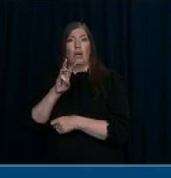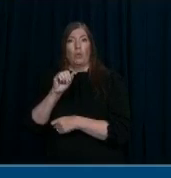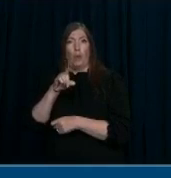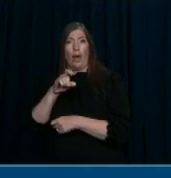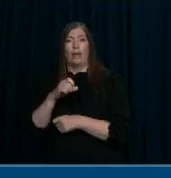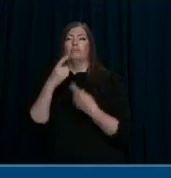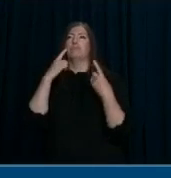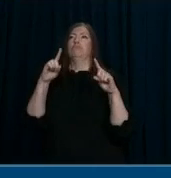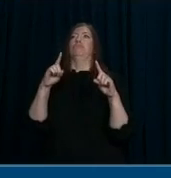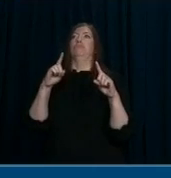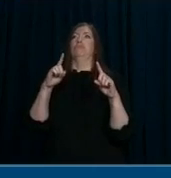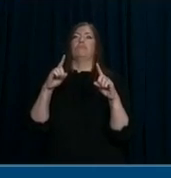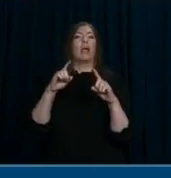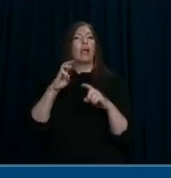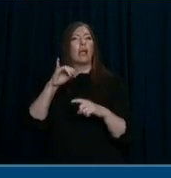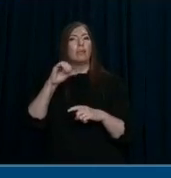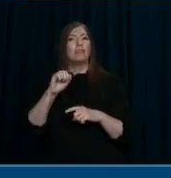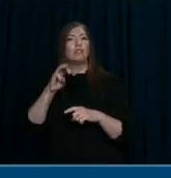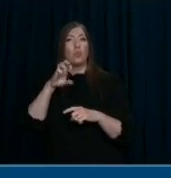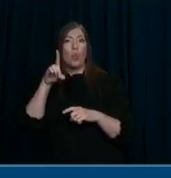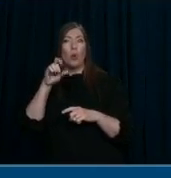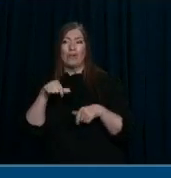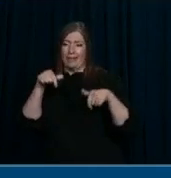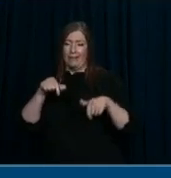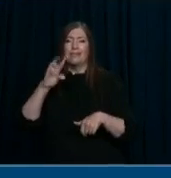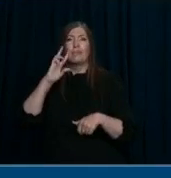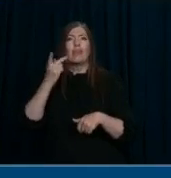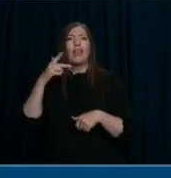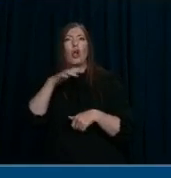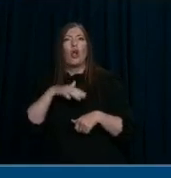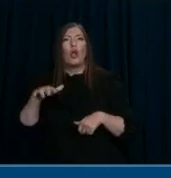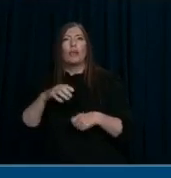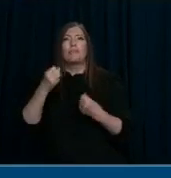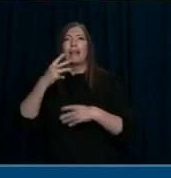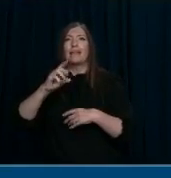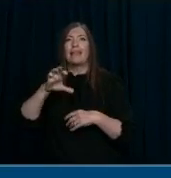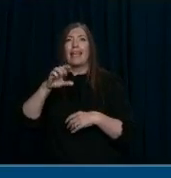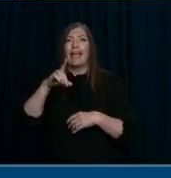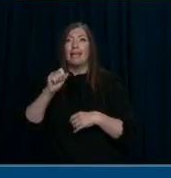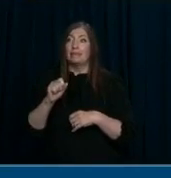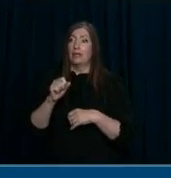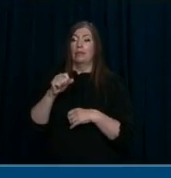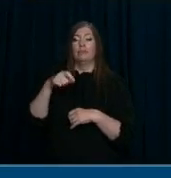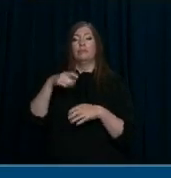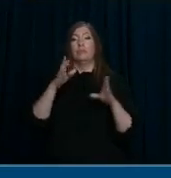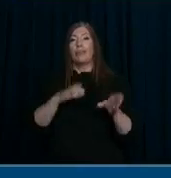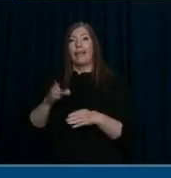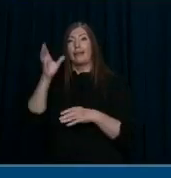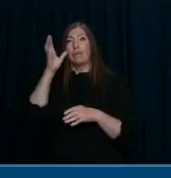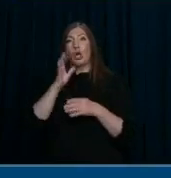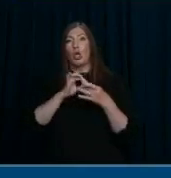has been on the political scene here in Arizona for decades. When Planned Parenthood was under attack in the court system here in the